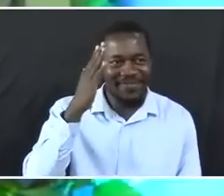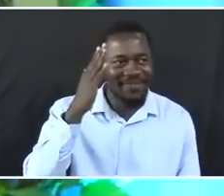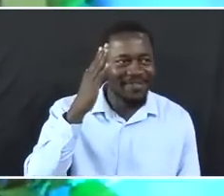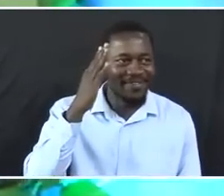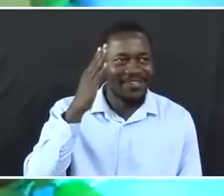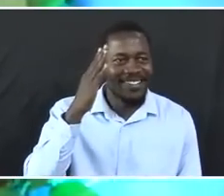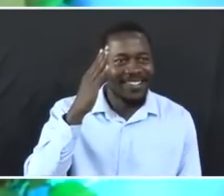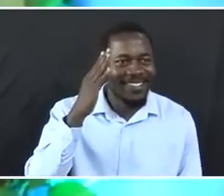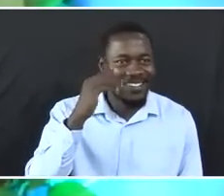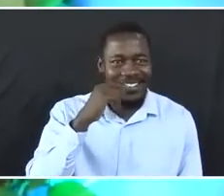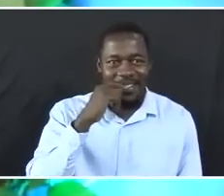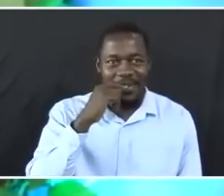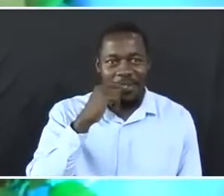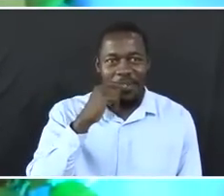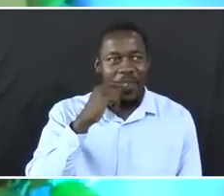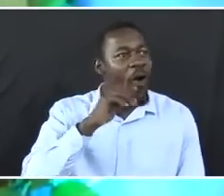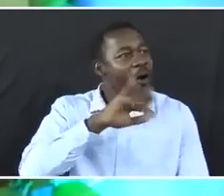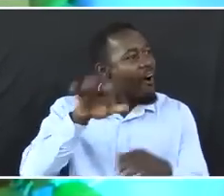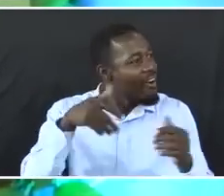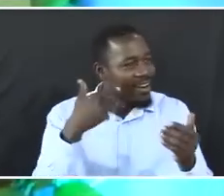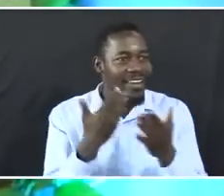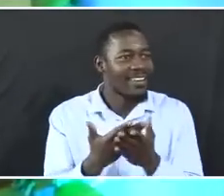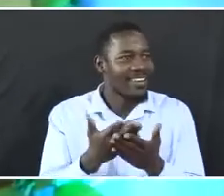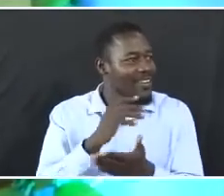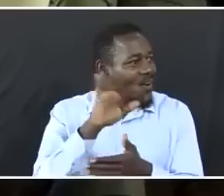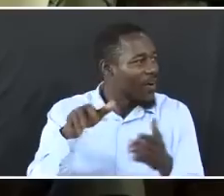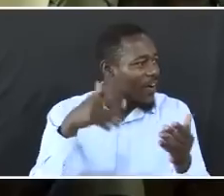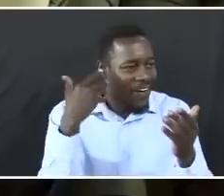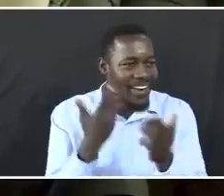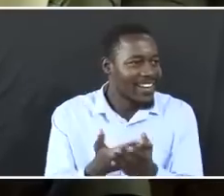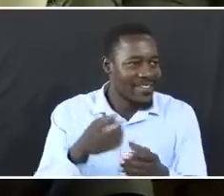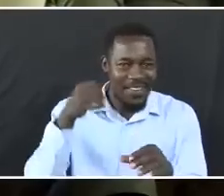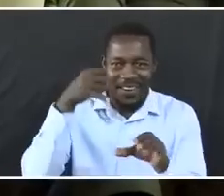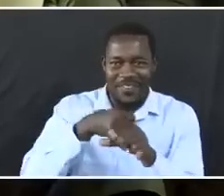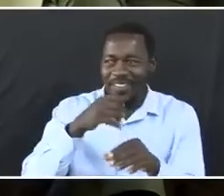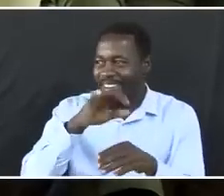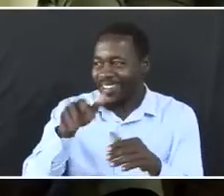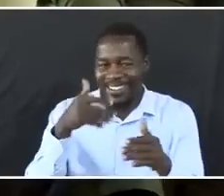Yani hata head deacon hawezi kubwa.